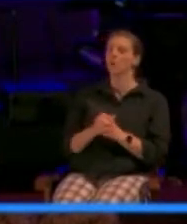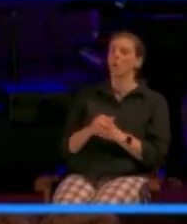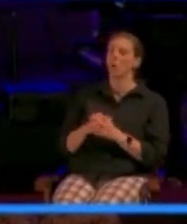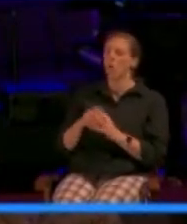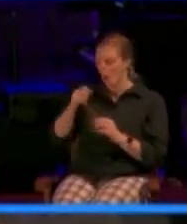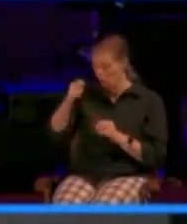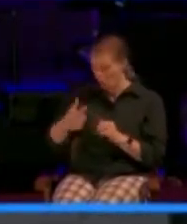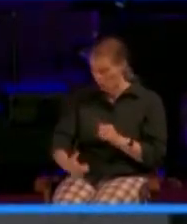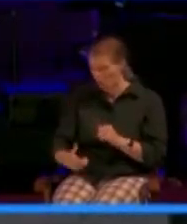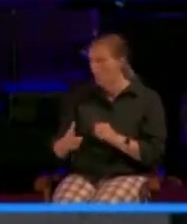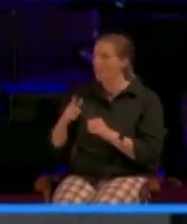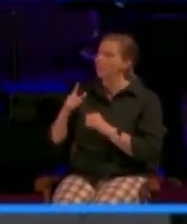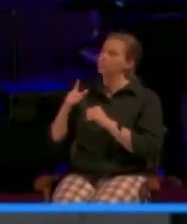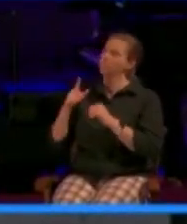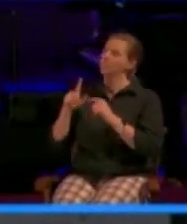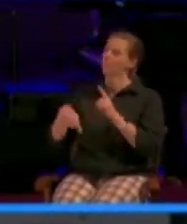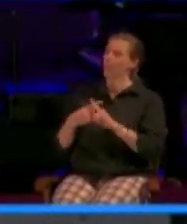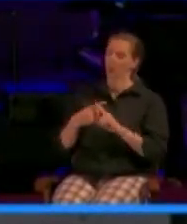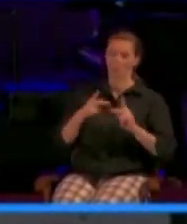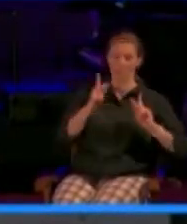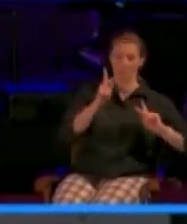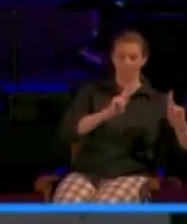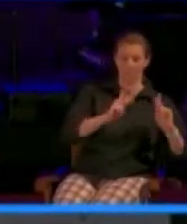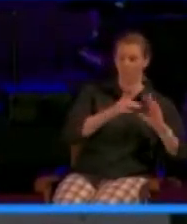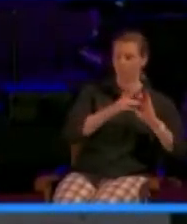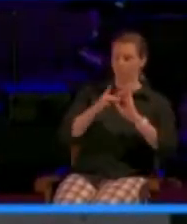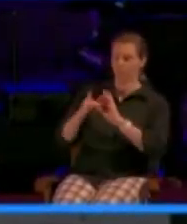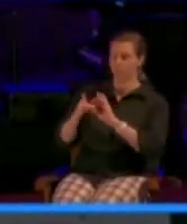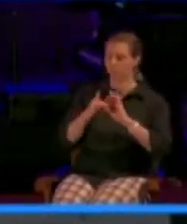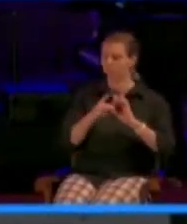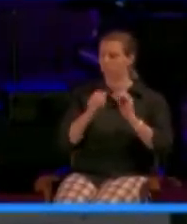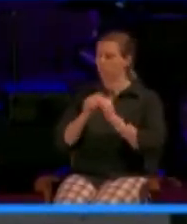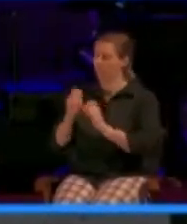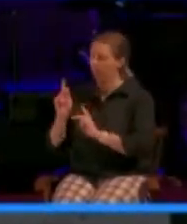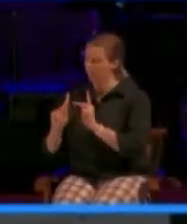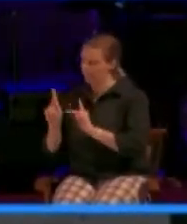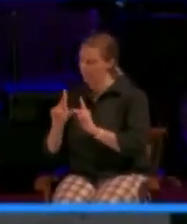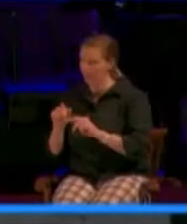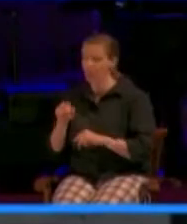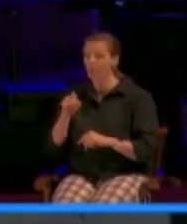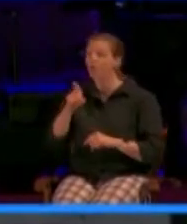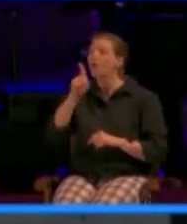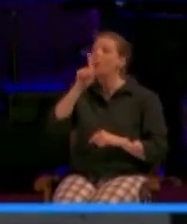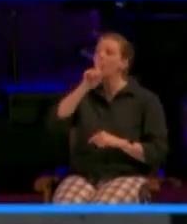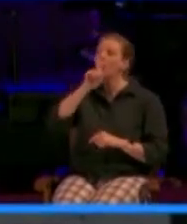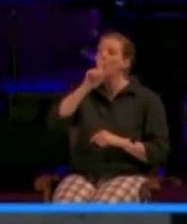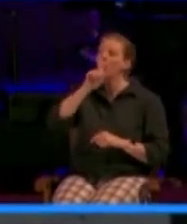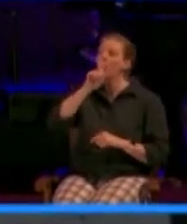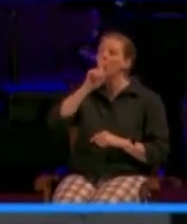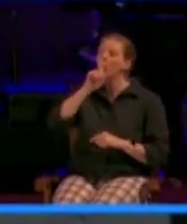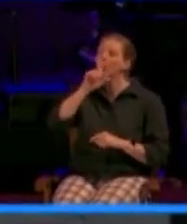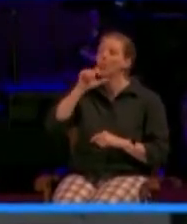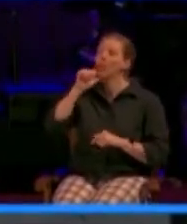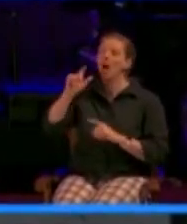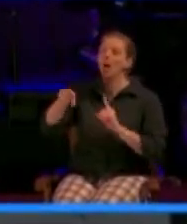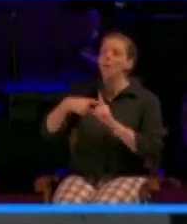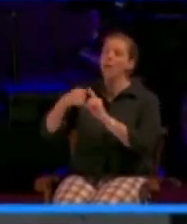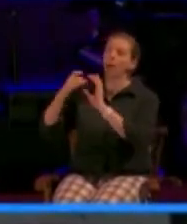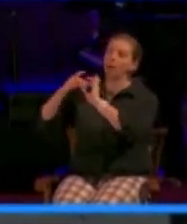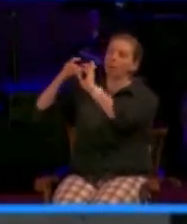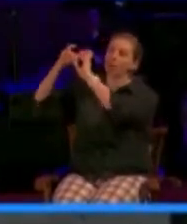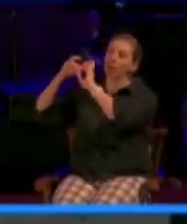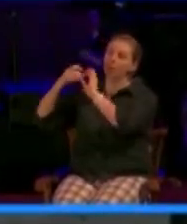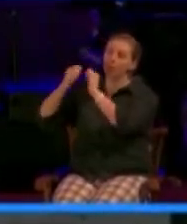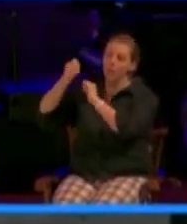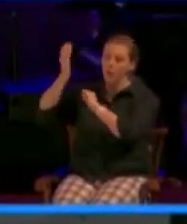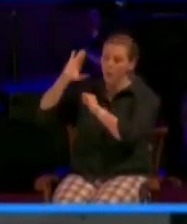to hundreds of people through the years who thought they were in right relationship with God, but they weren't in right relationship with God. It's an assumption